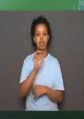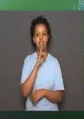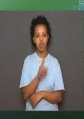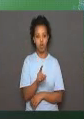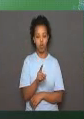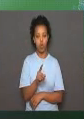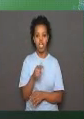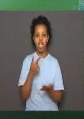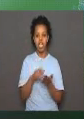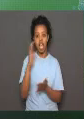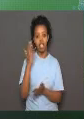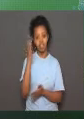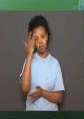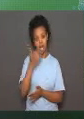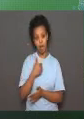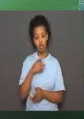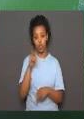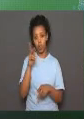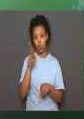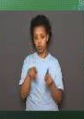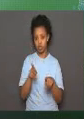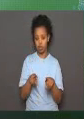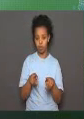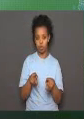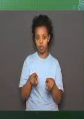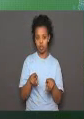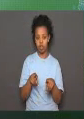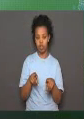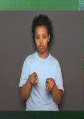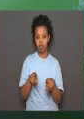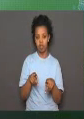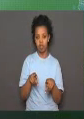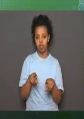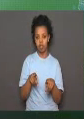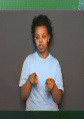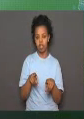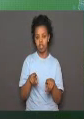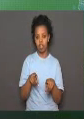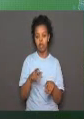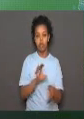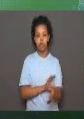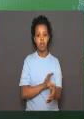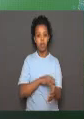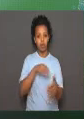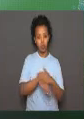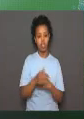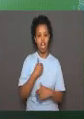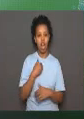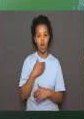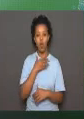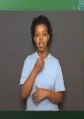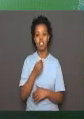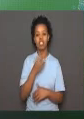have this disease have an abnormal increase in the number of white blood cells in